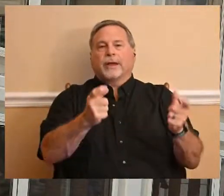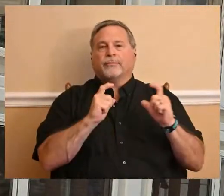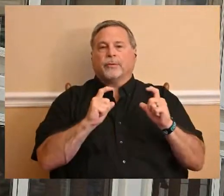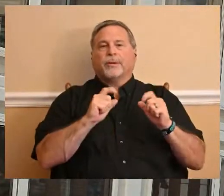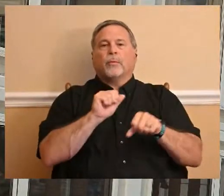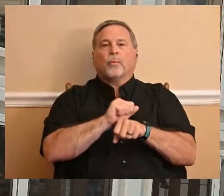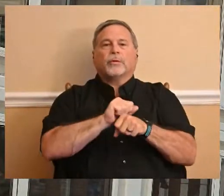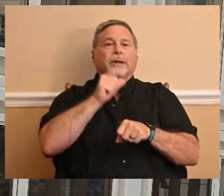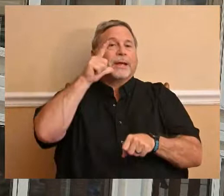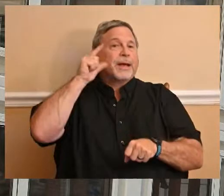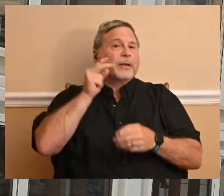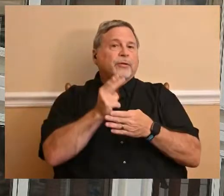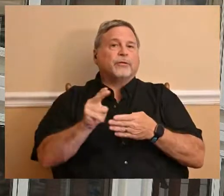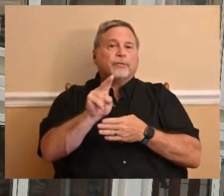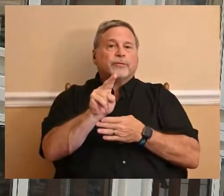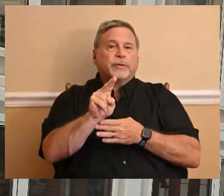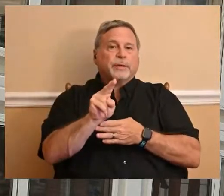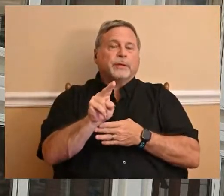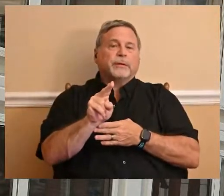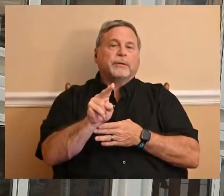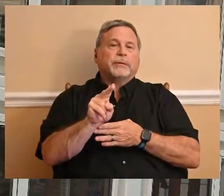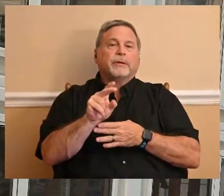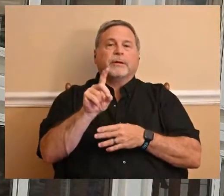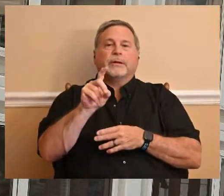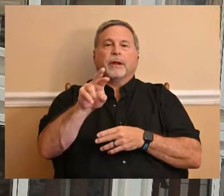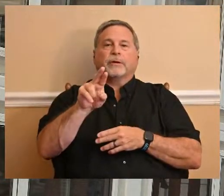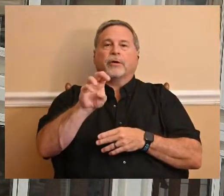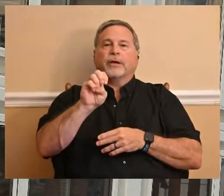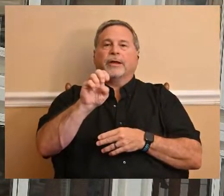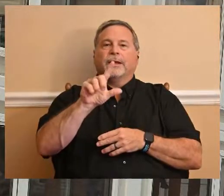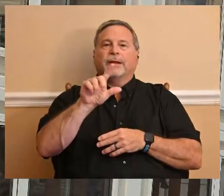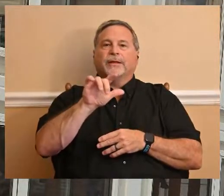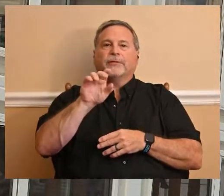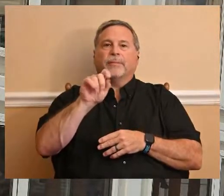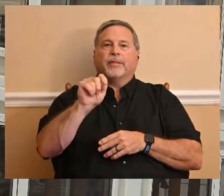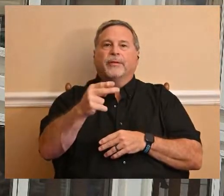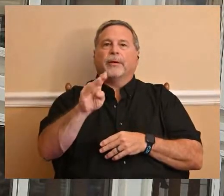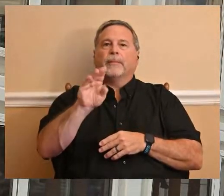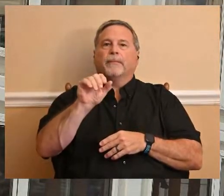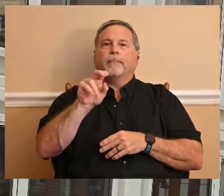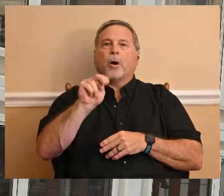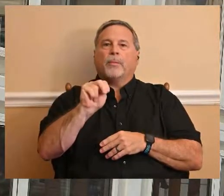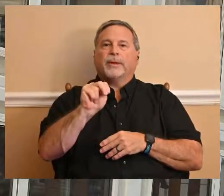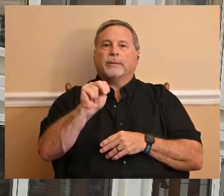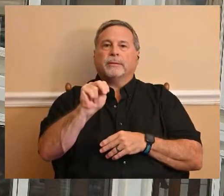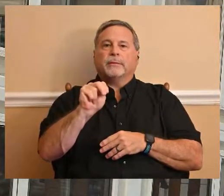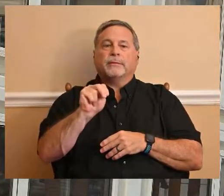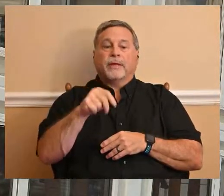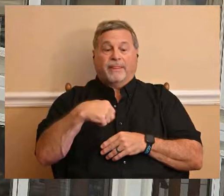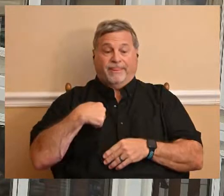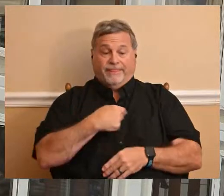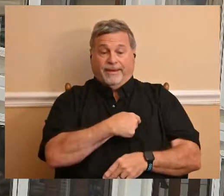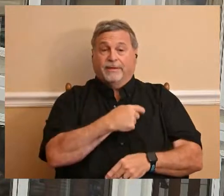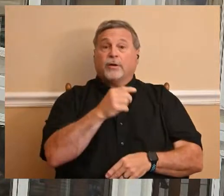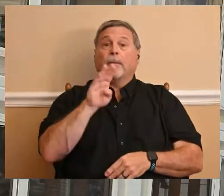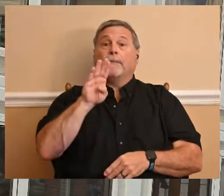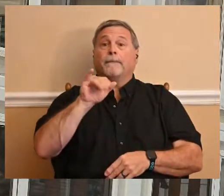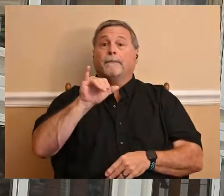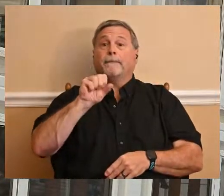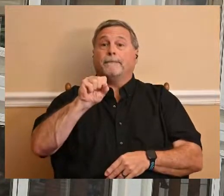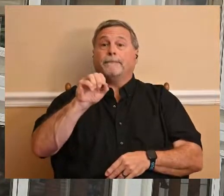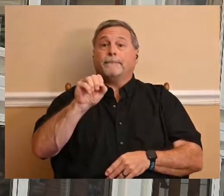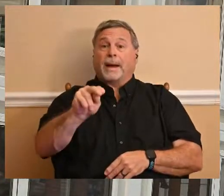Gallaudet University. She's Dr. Elizabeth Bowman, and these are bisons.